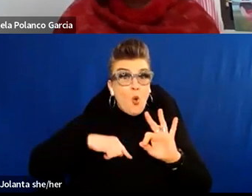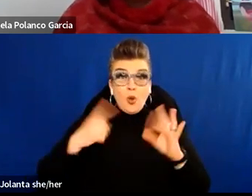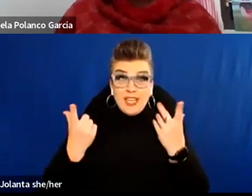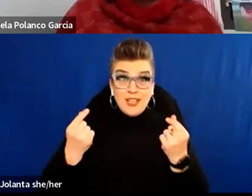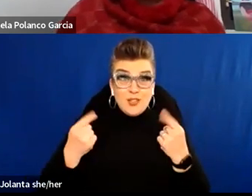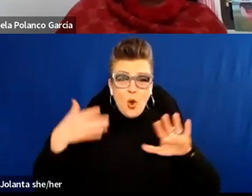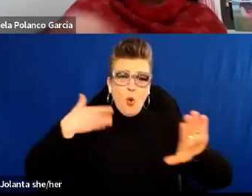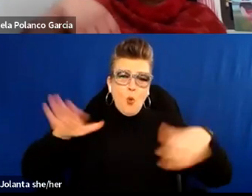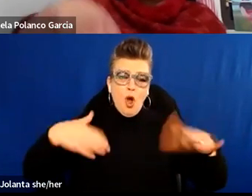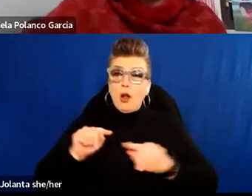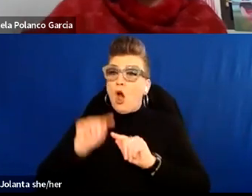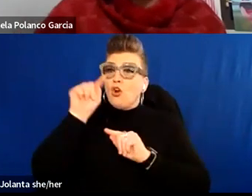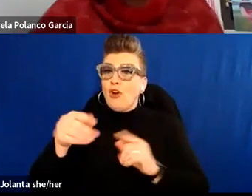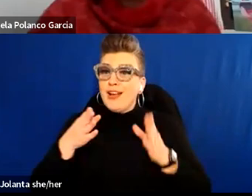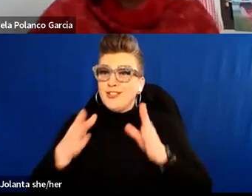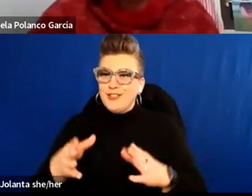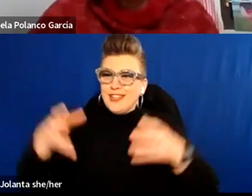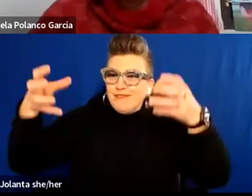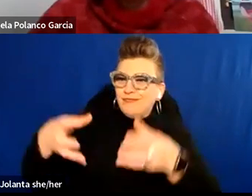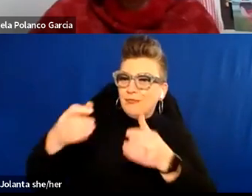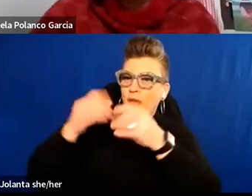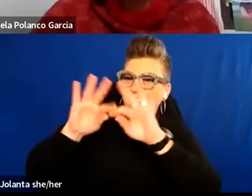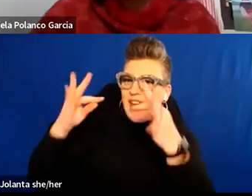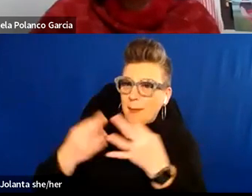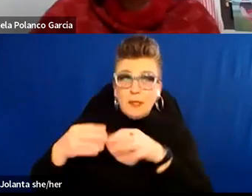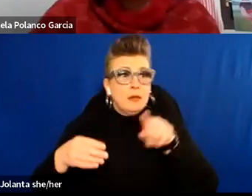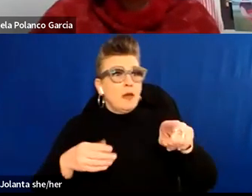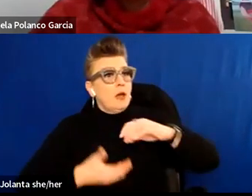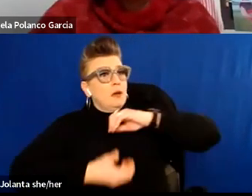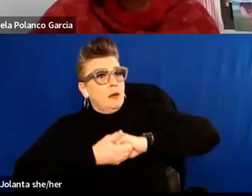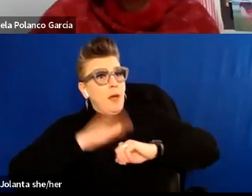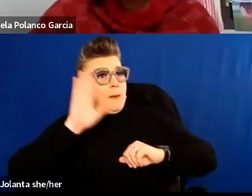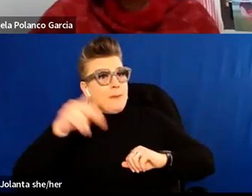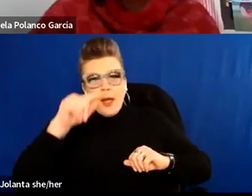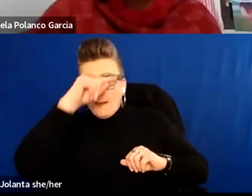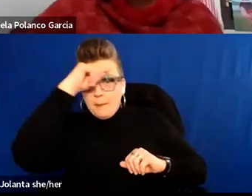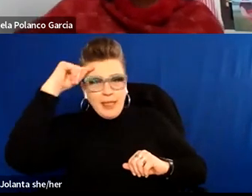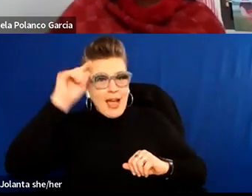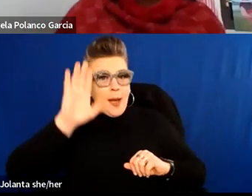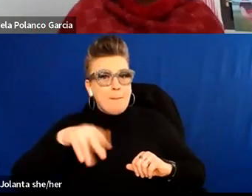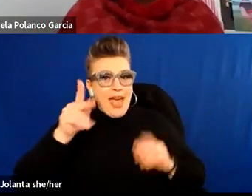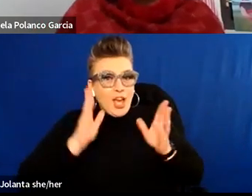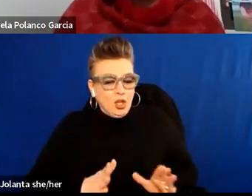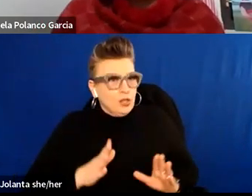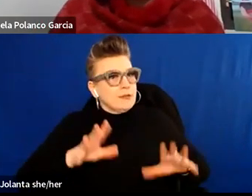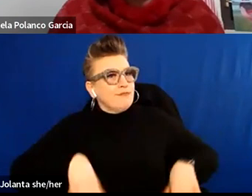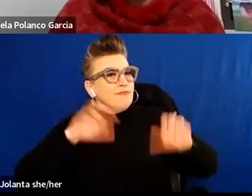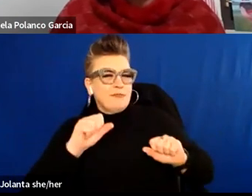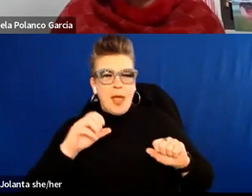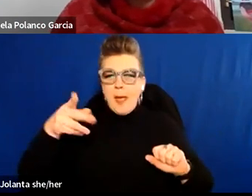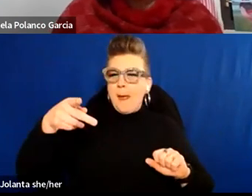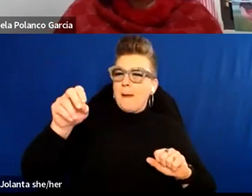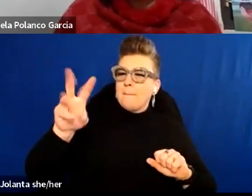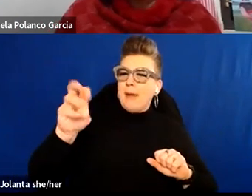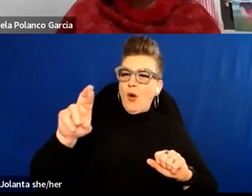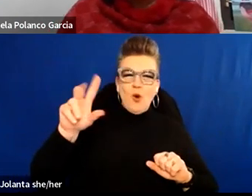engage students we created a partnership with a local bank where black bankers conducted power lunches with students i recall